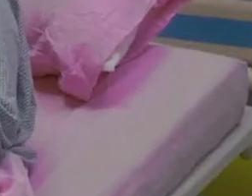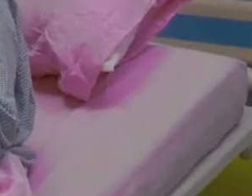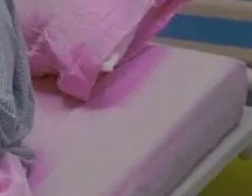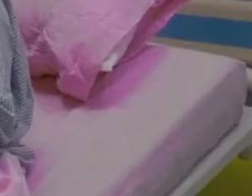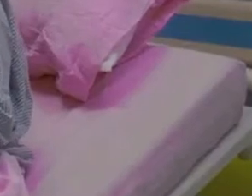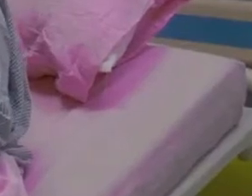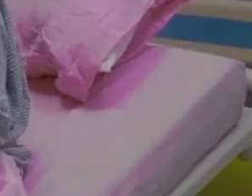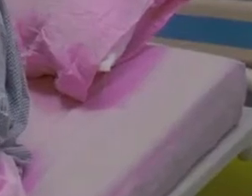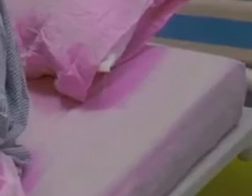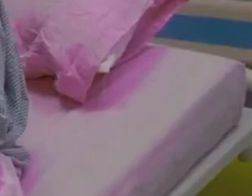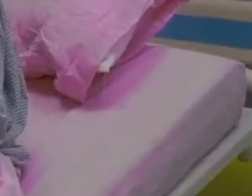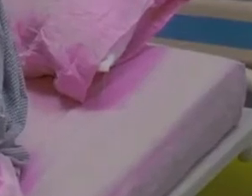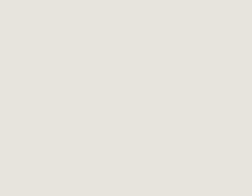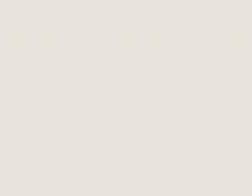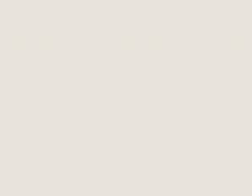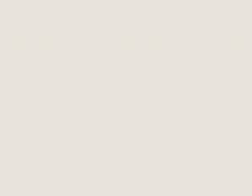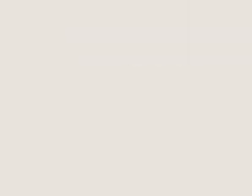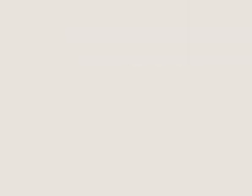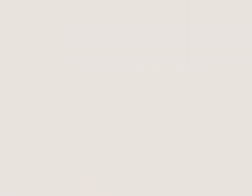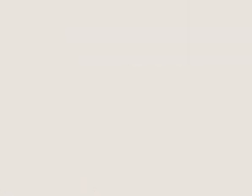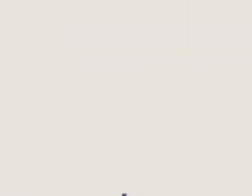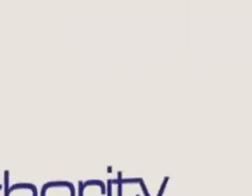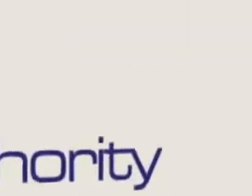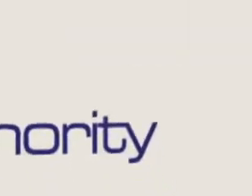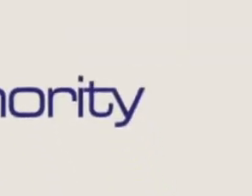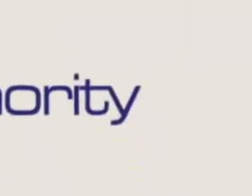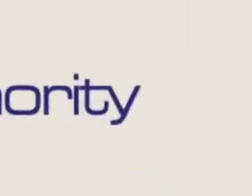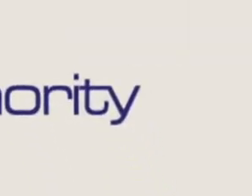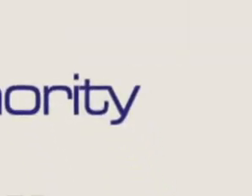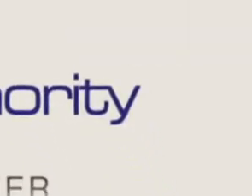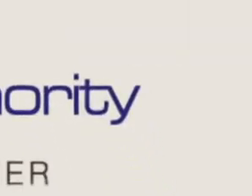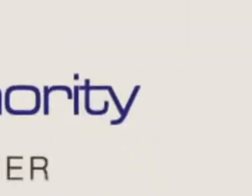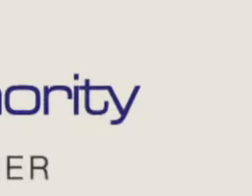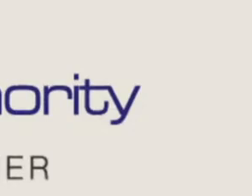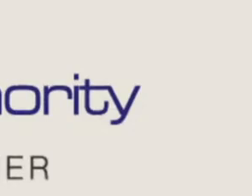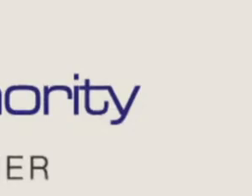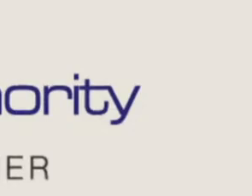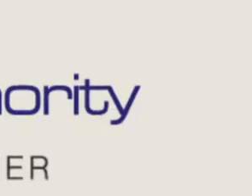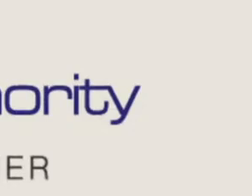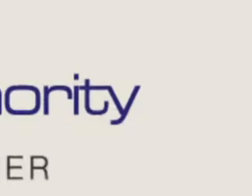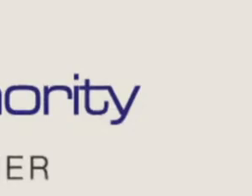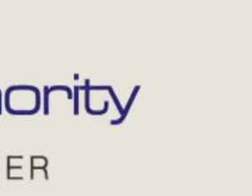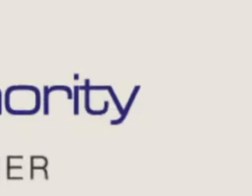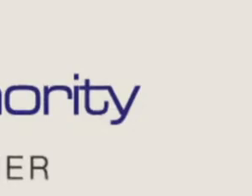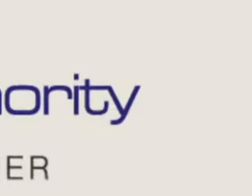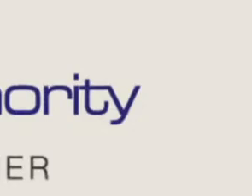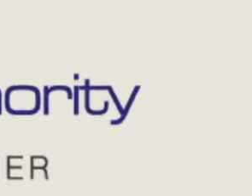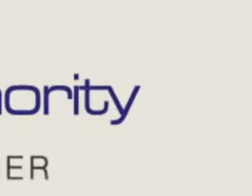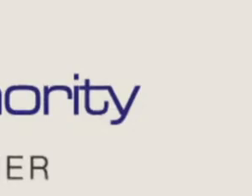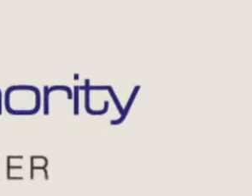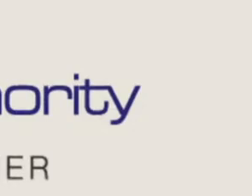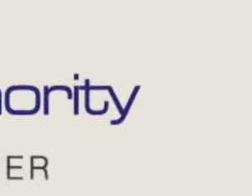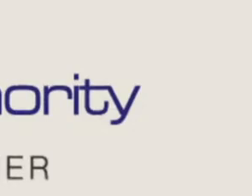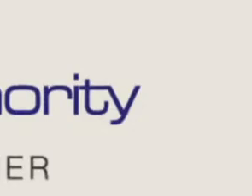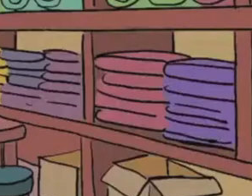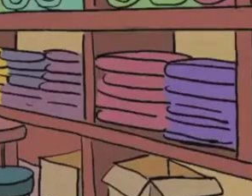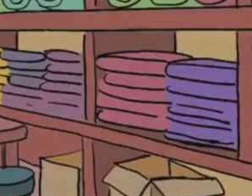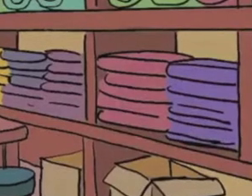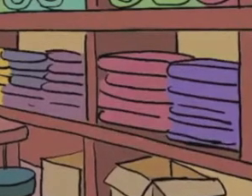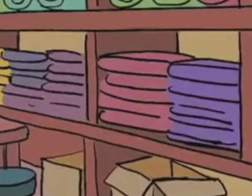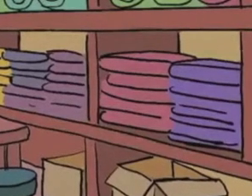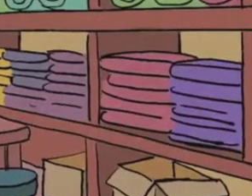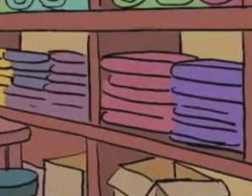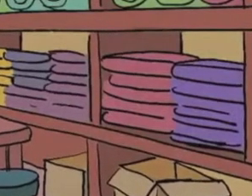www.ura.go.ug. Thank you for paying your taxes. Uganda Revenue Authority. Developing Uganda